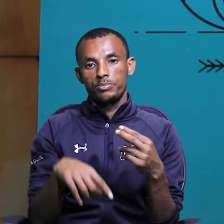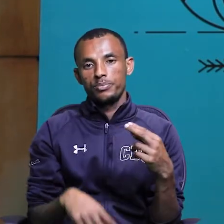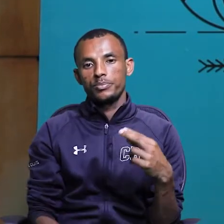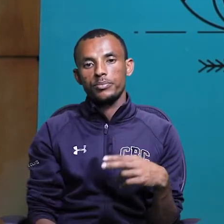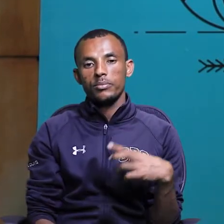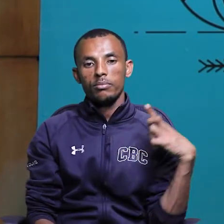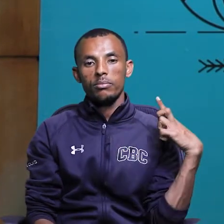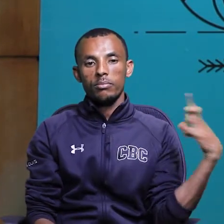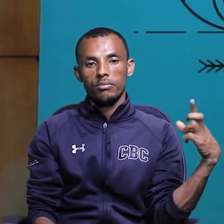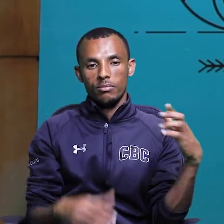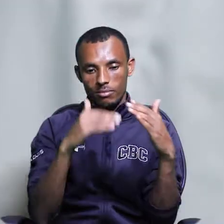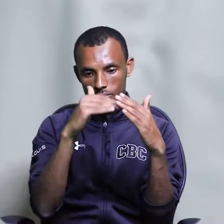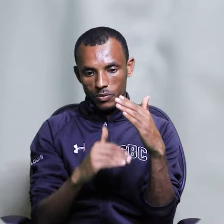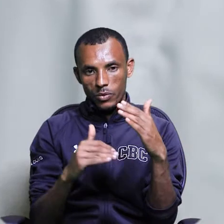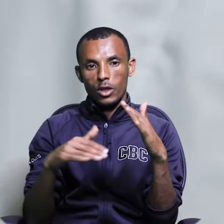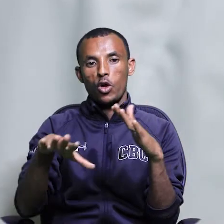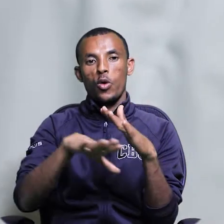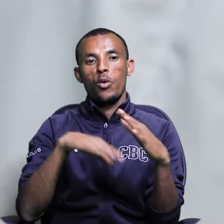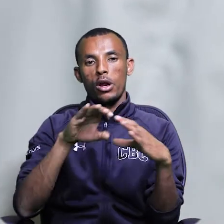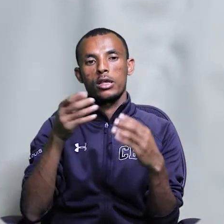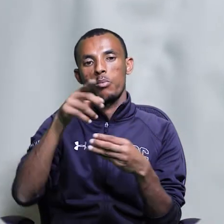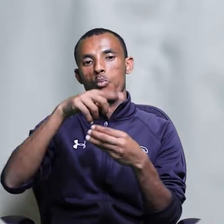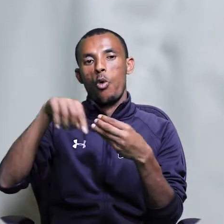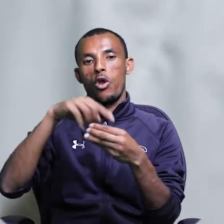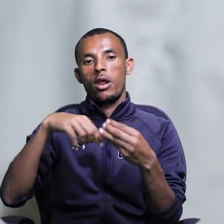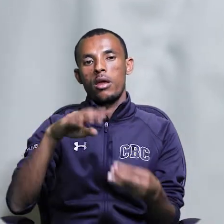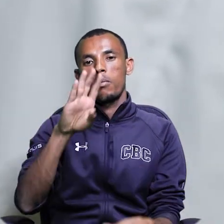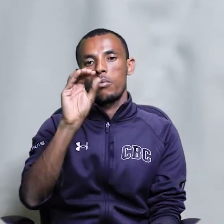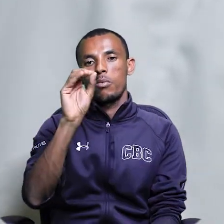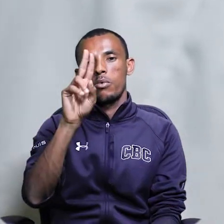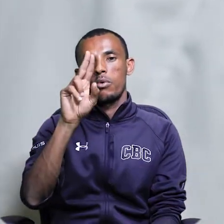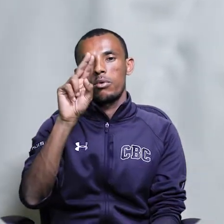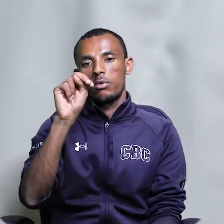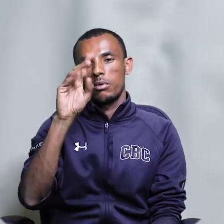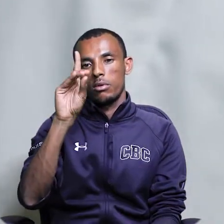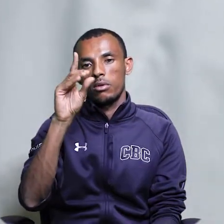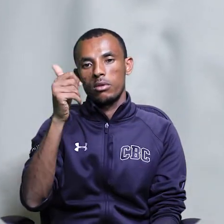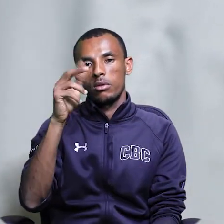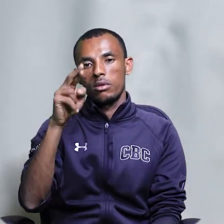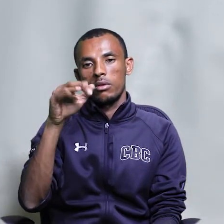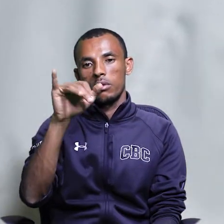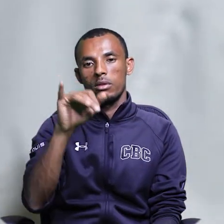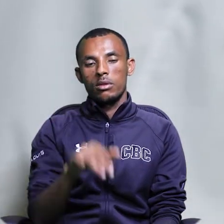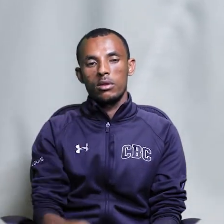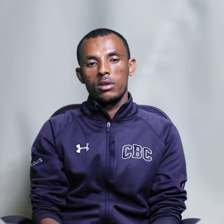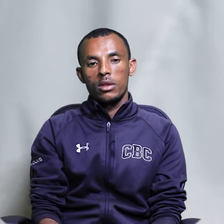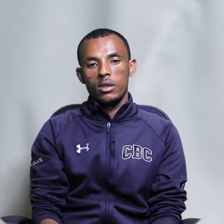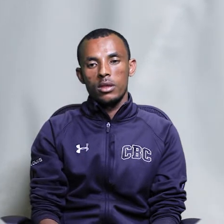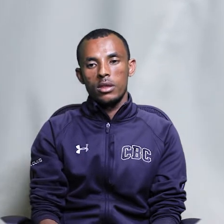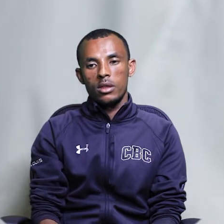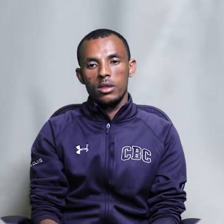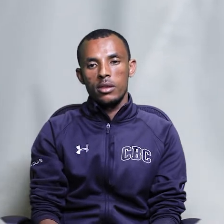boundaries. Lower class boundaries.